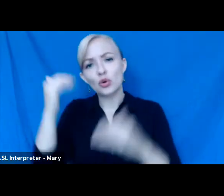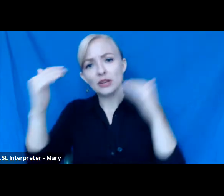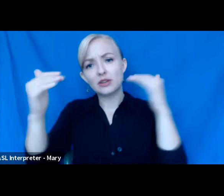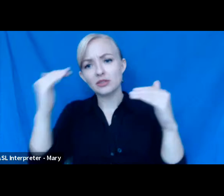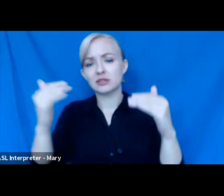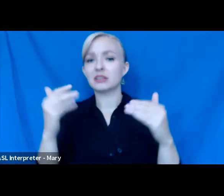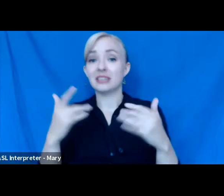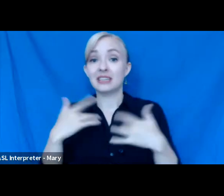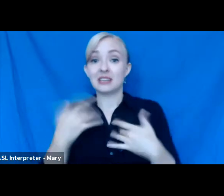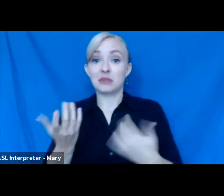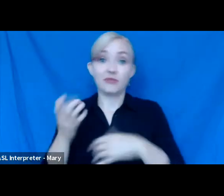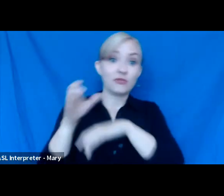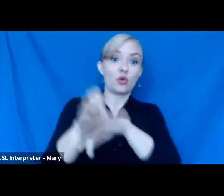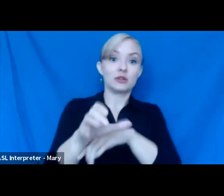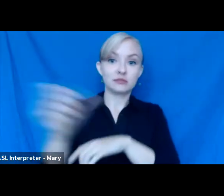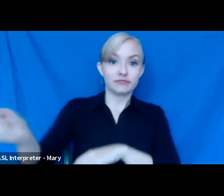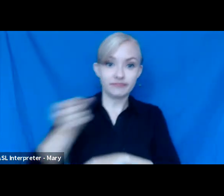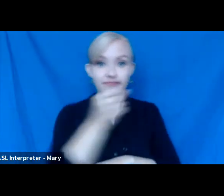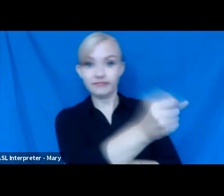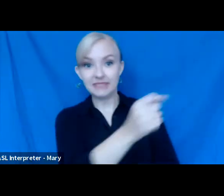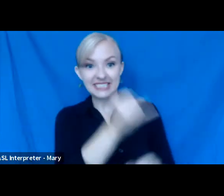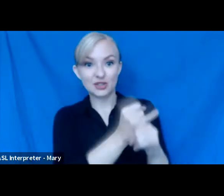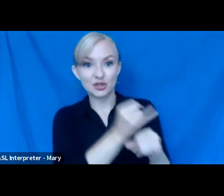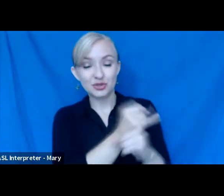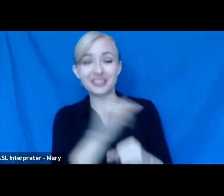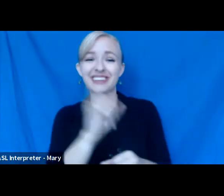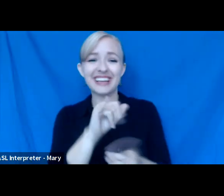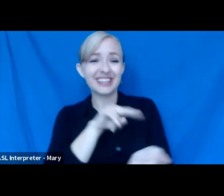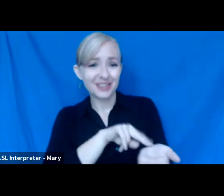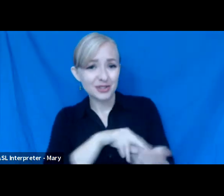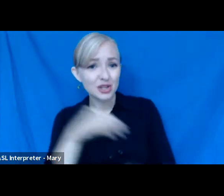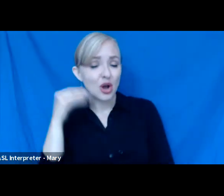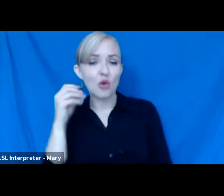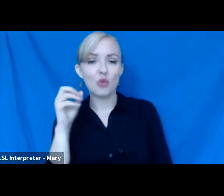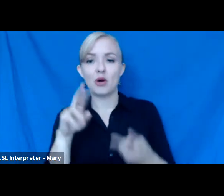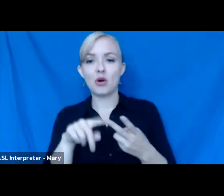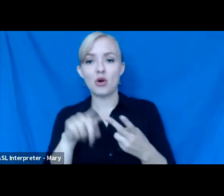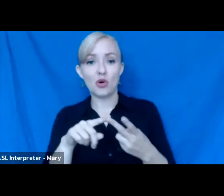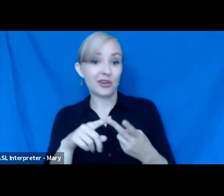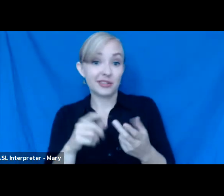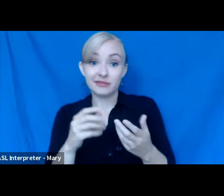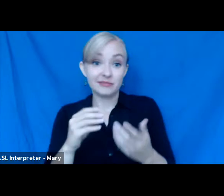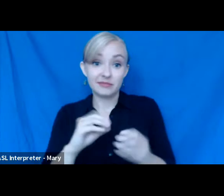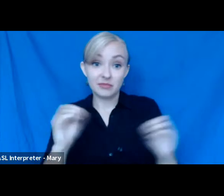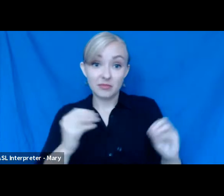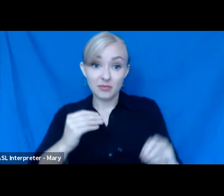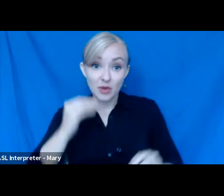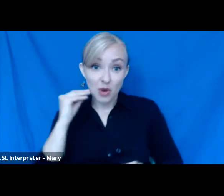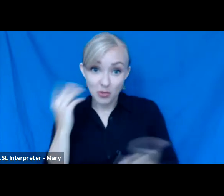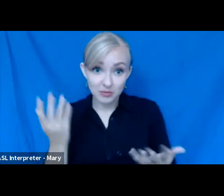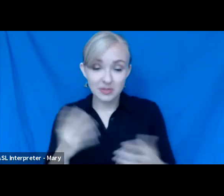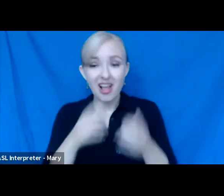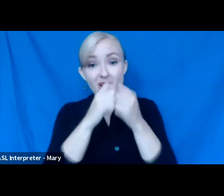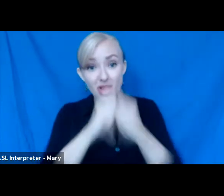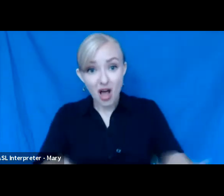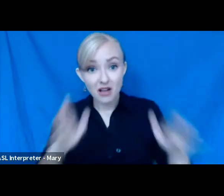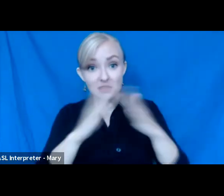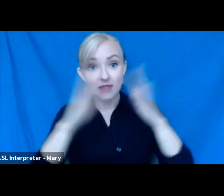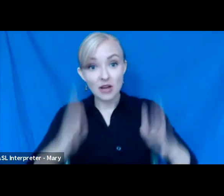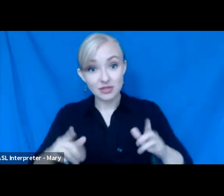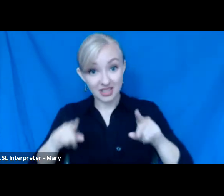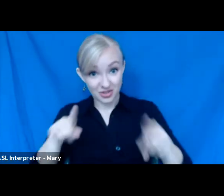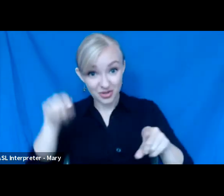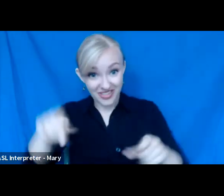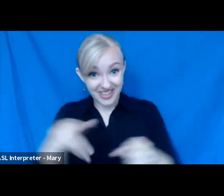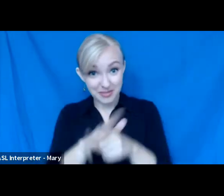forced into institutional settings like nursing homes or face homelessness. The loss of housing during this